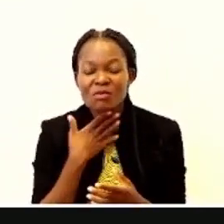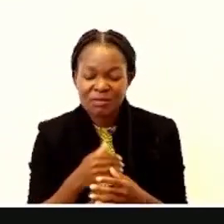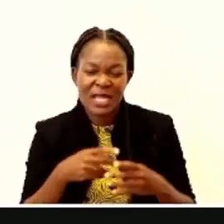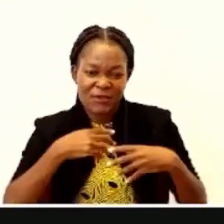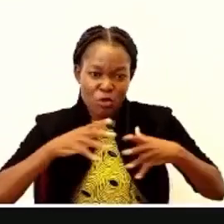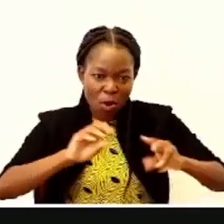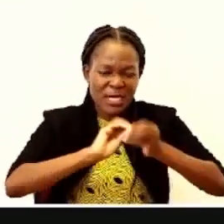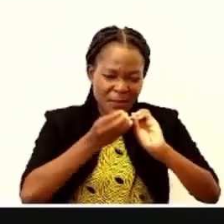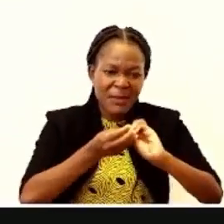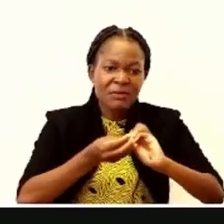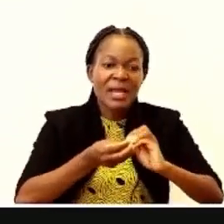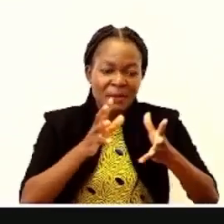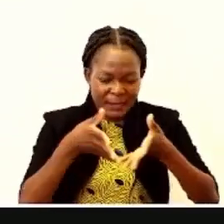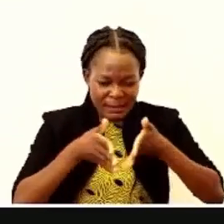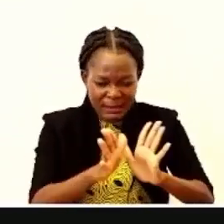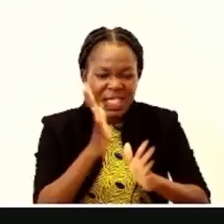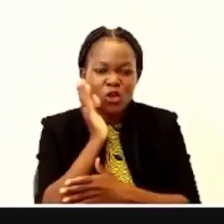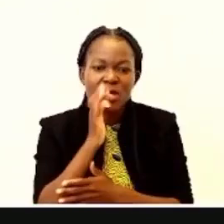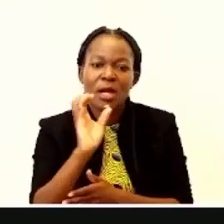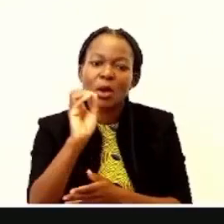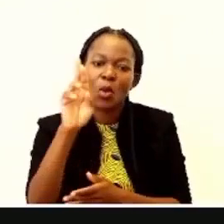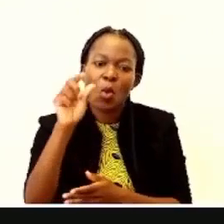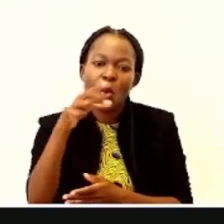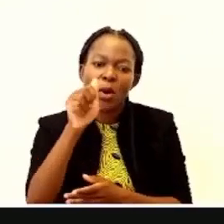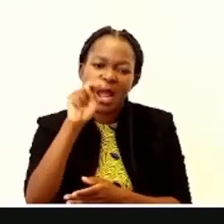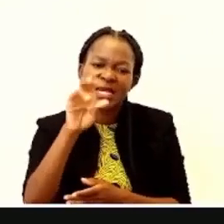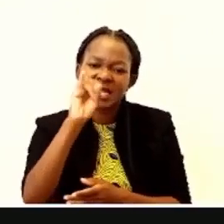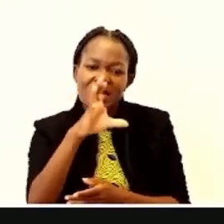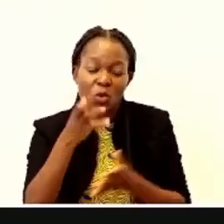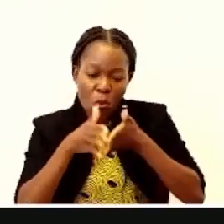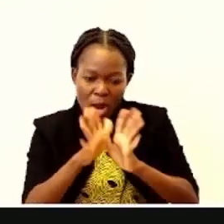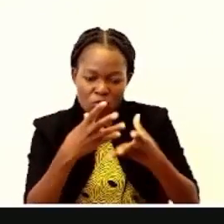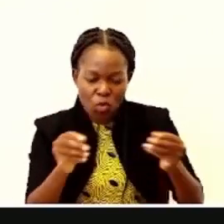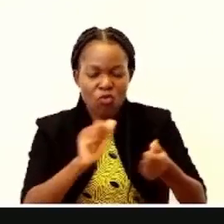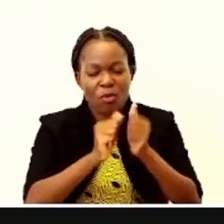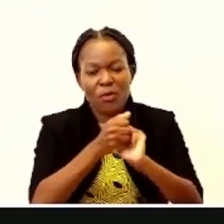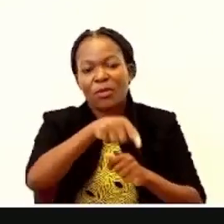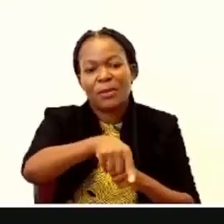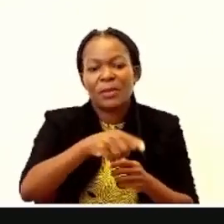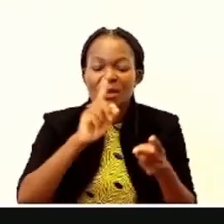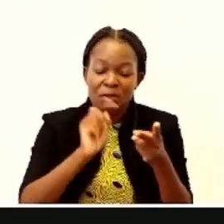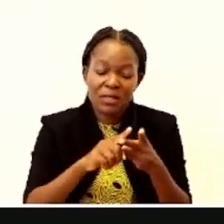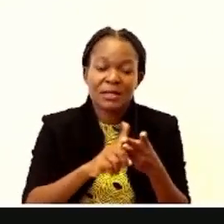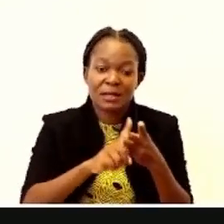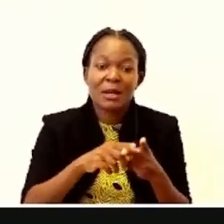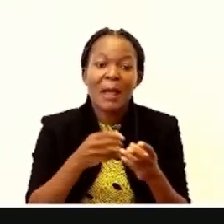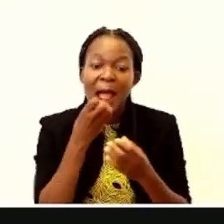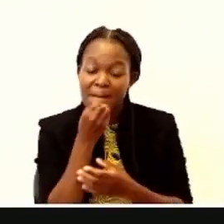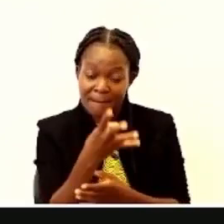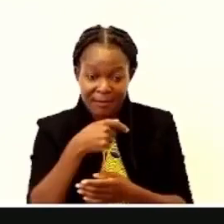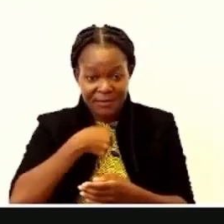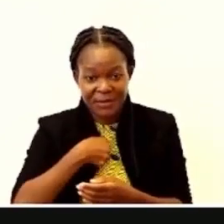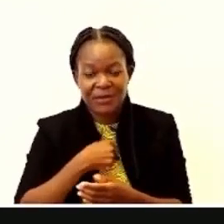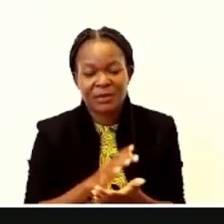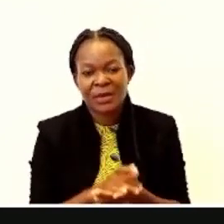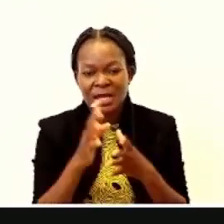pig for the world's dangerous experiment. So that's my first message. My second message is this, and I think it's important for